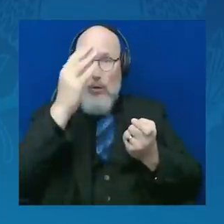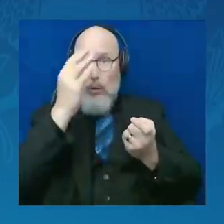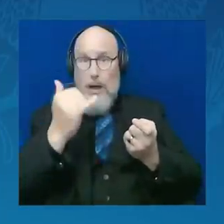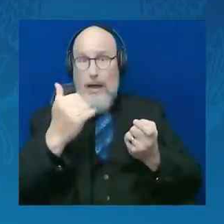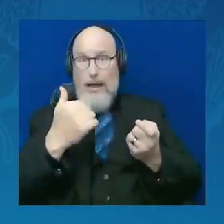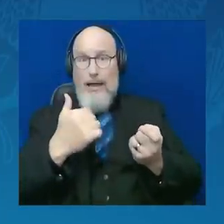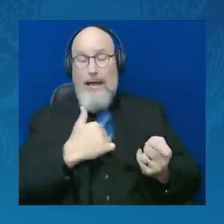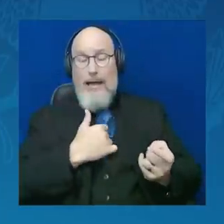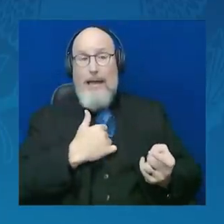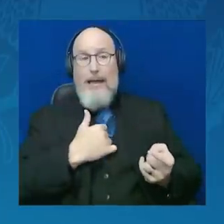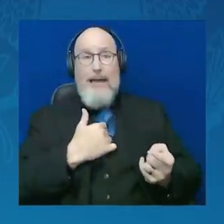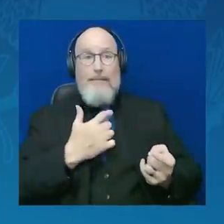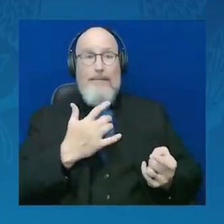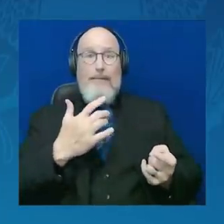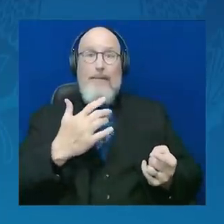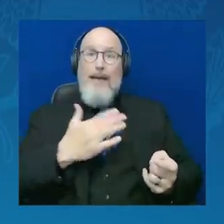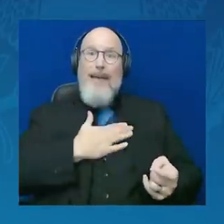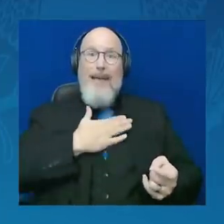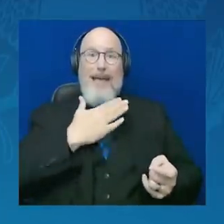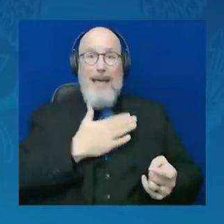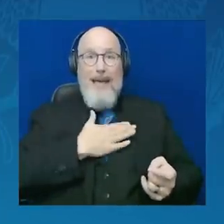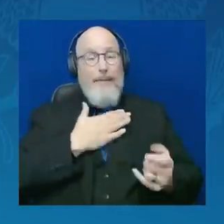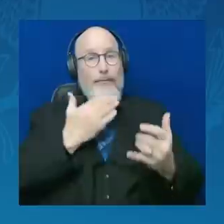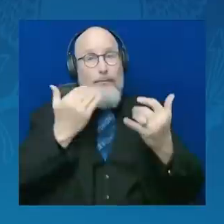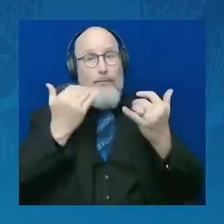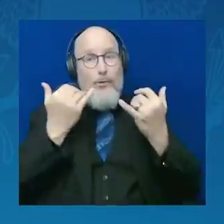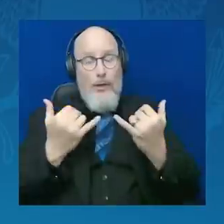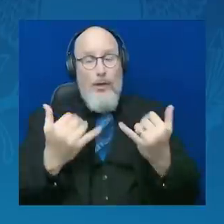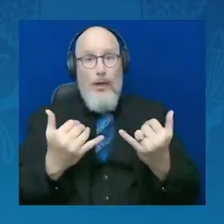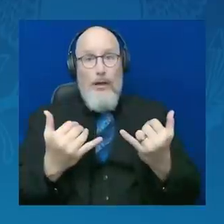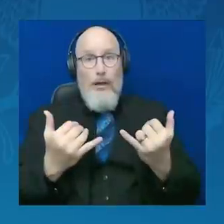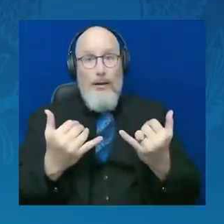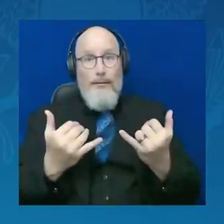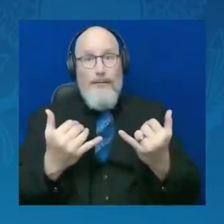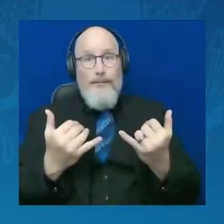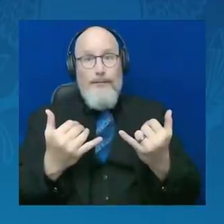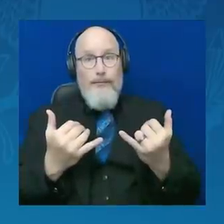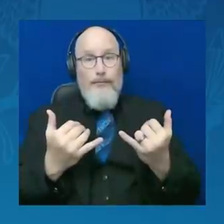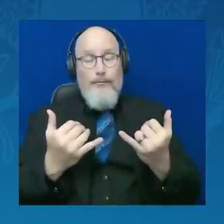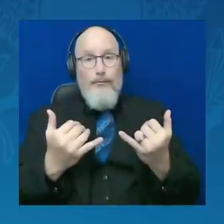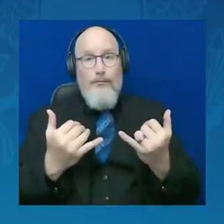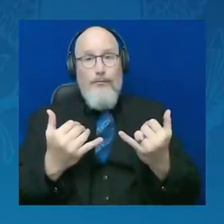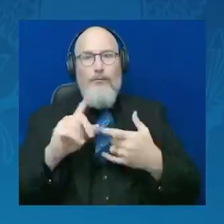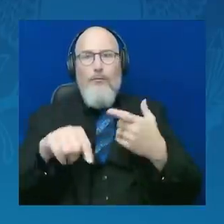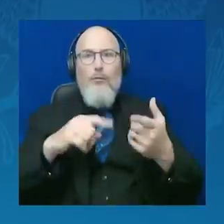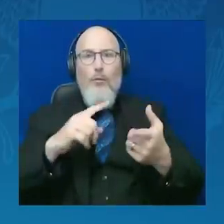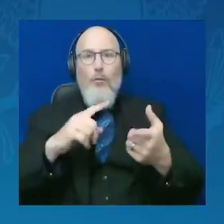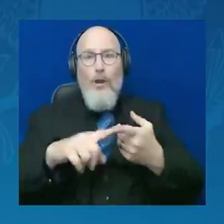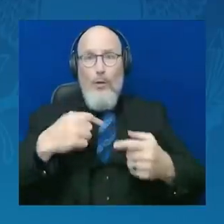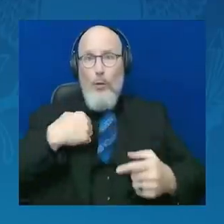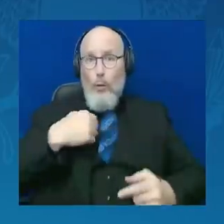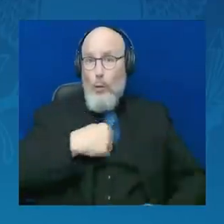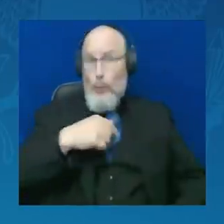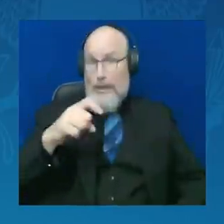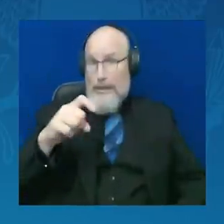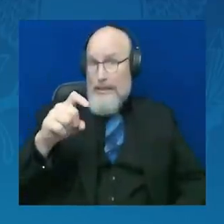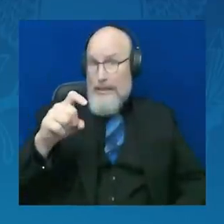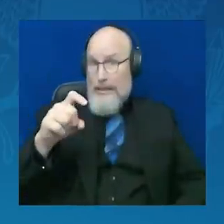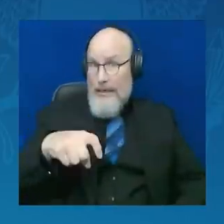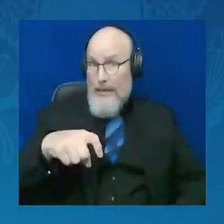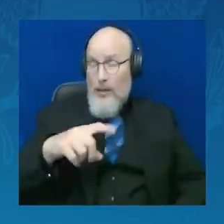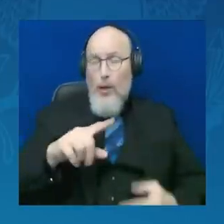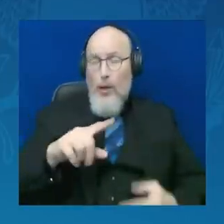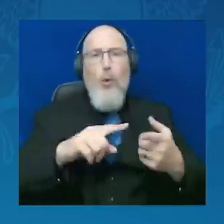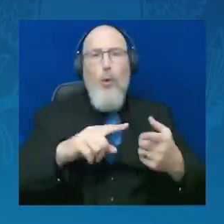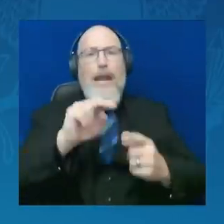that today, when we are in need, And when the NATO eastern flank is